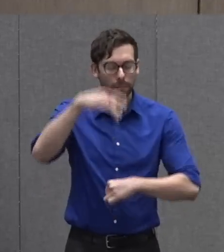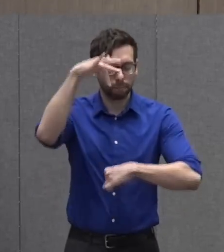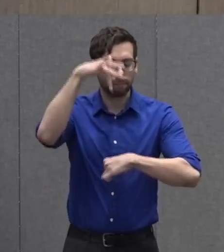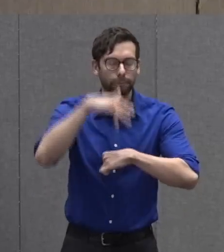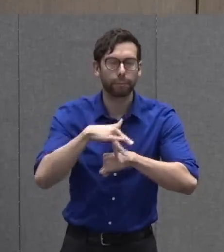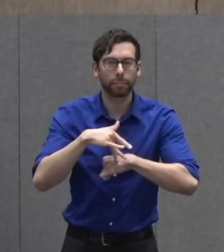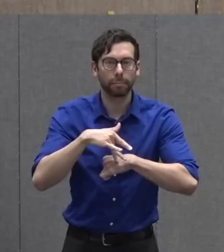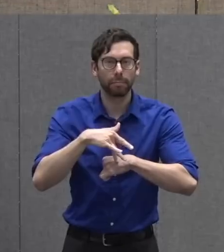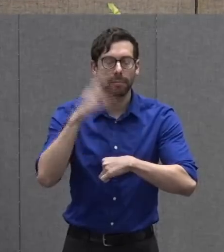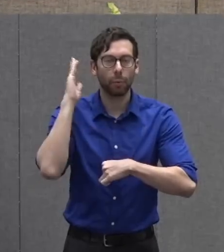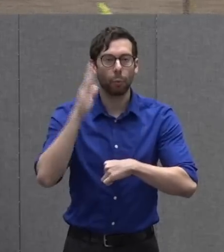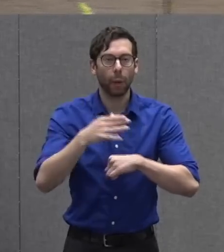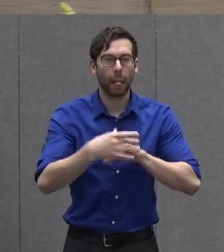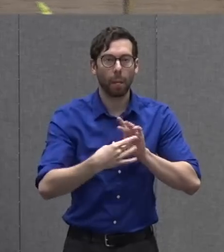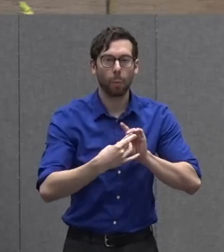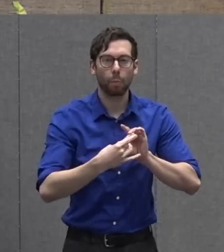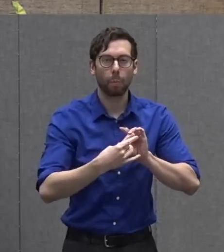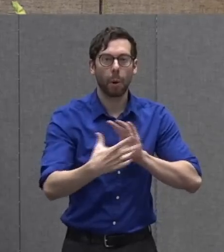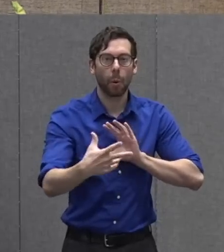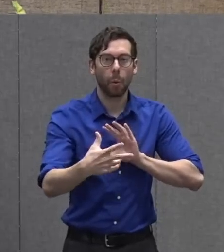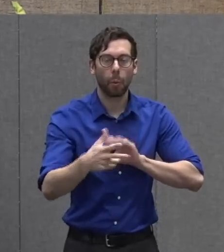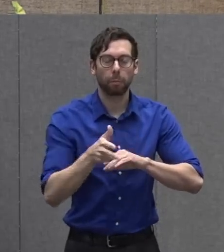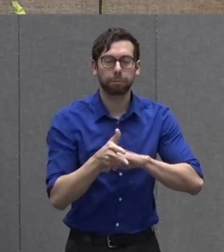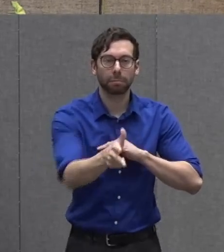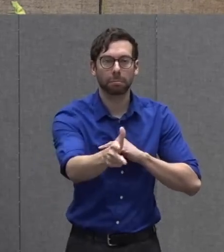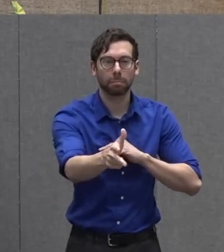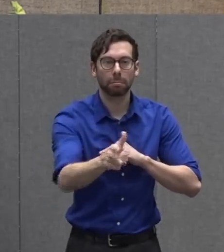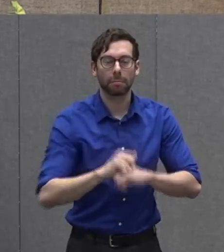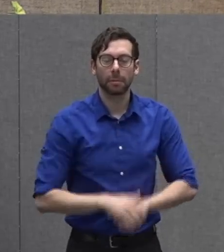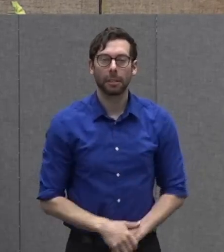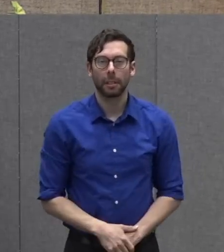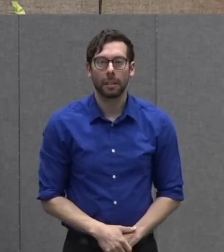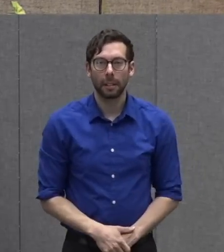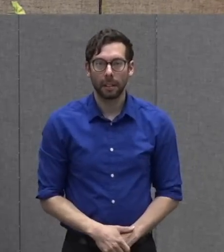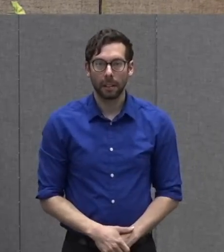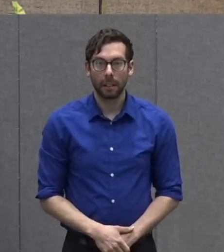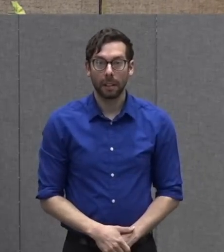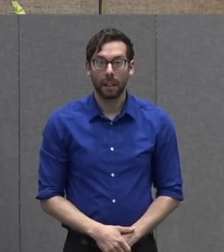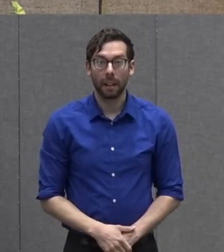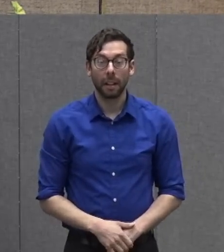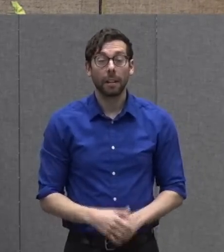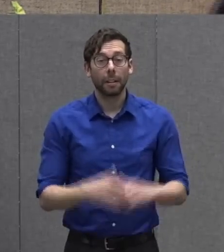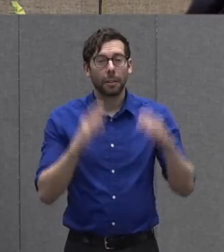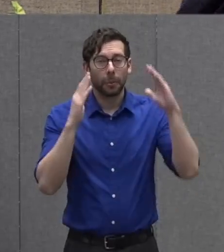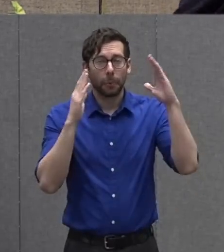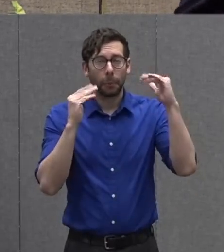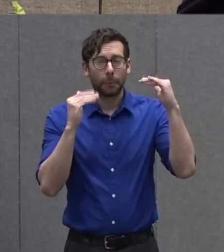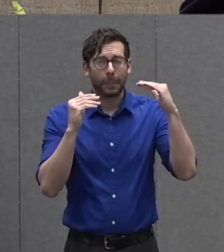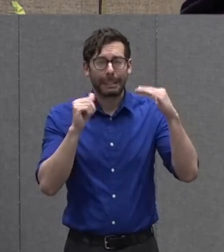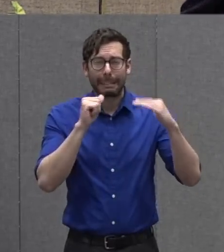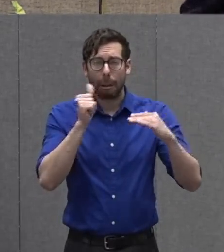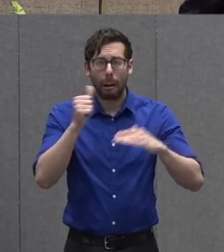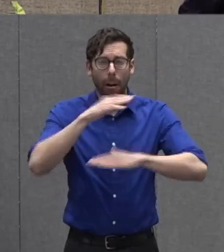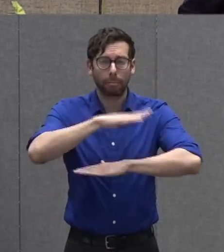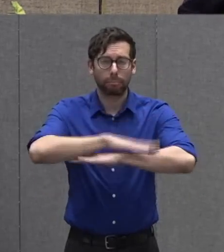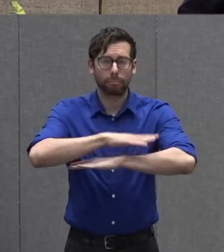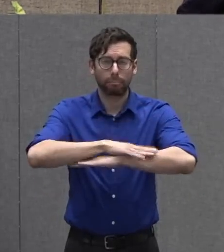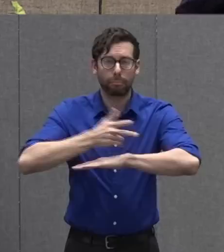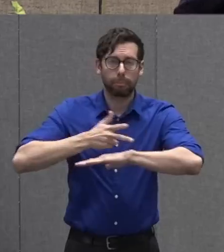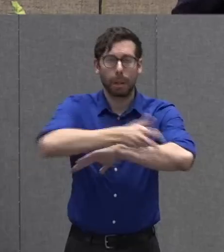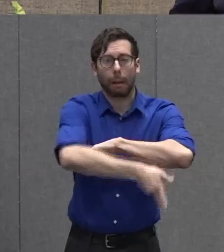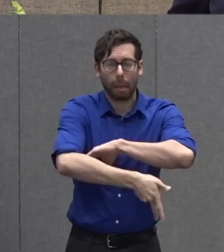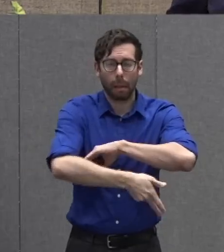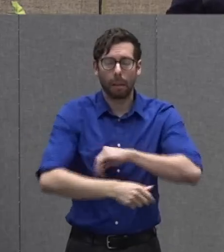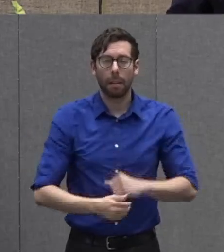let's see how far and how fast this goes. Let me put it right here on the edge. Hopefully it doesn't fly off the table. Ready? I'm going to push on this button.